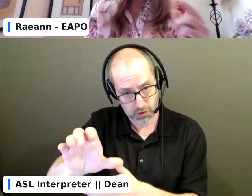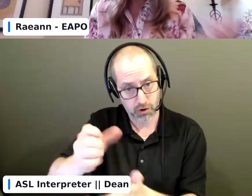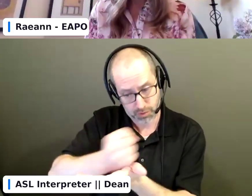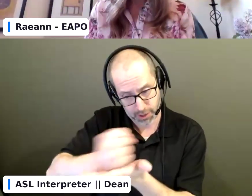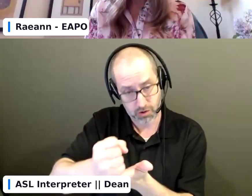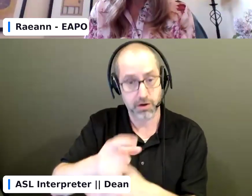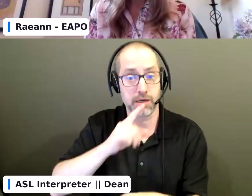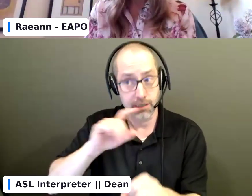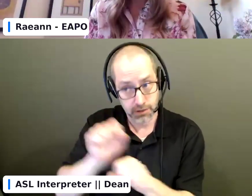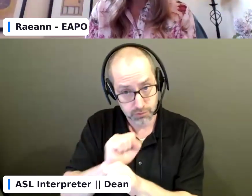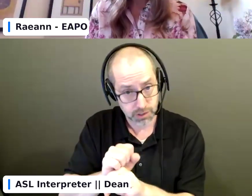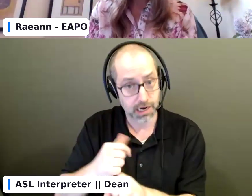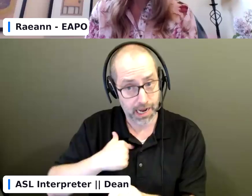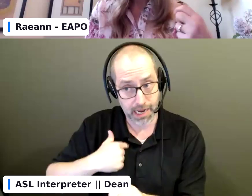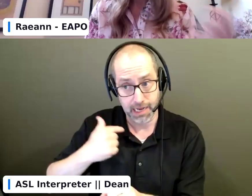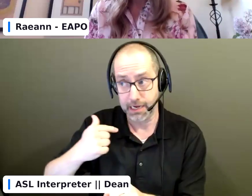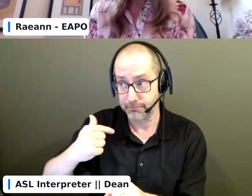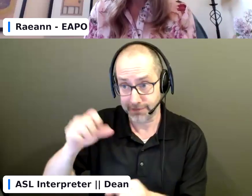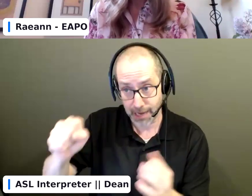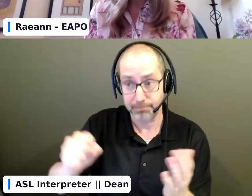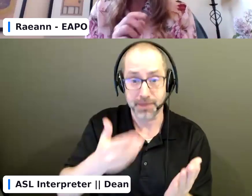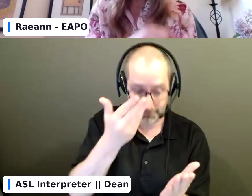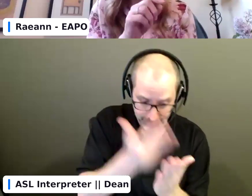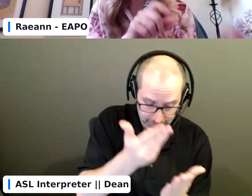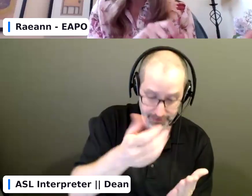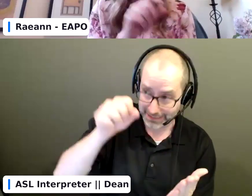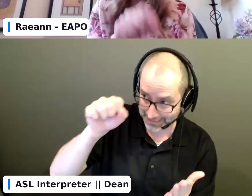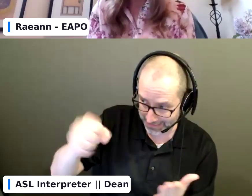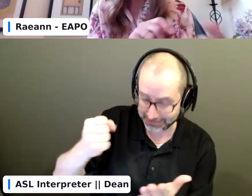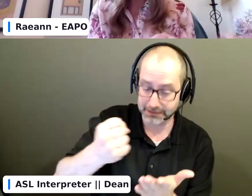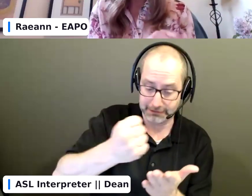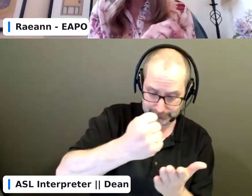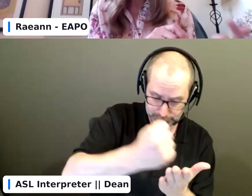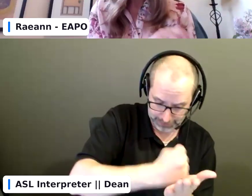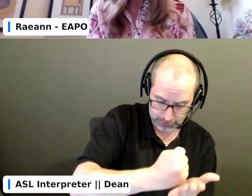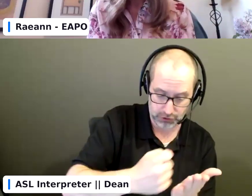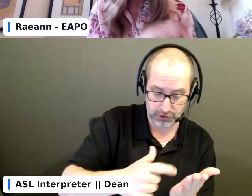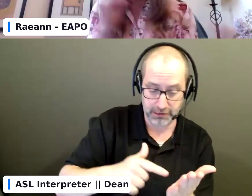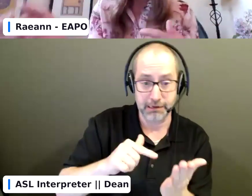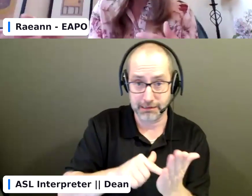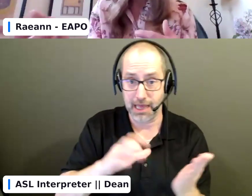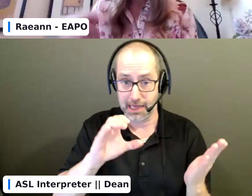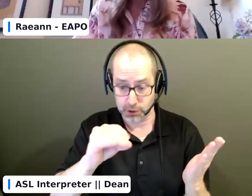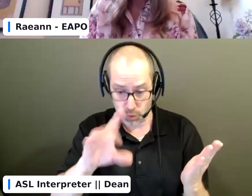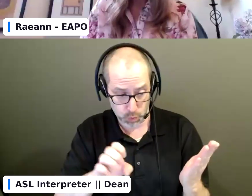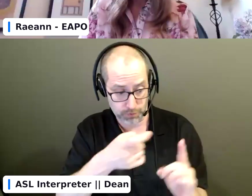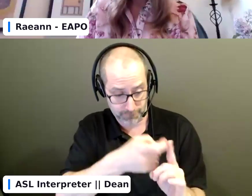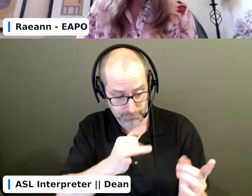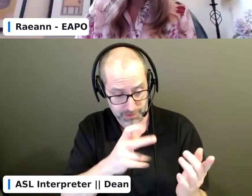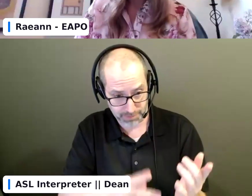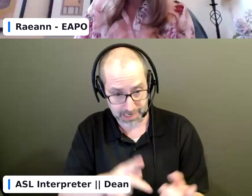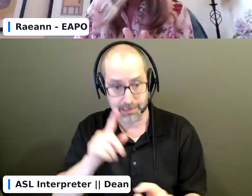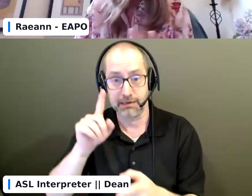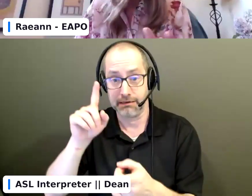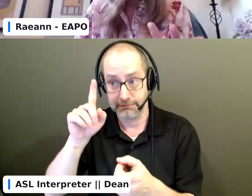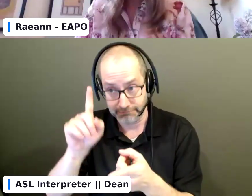to my phone to verify that I'm Yeah, using my credit card. So I had to click or input the code that they gave me from the bank to put into yeah, the